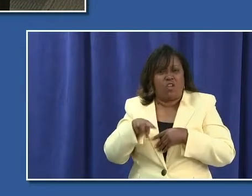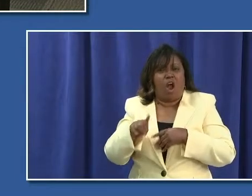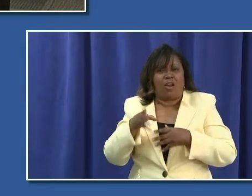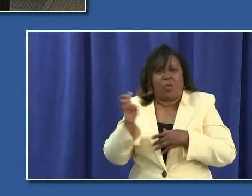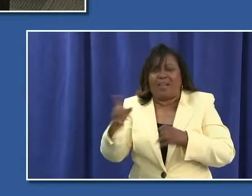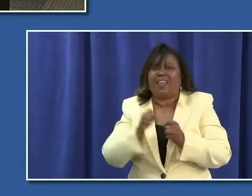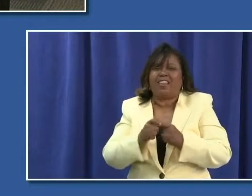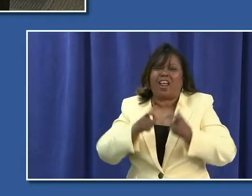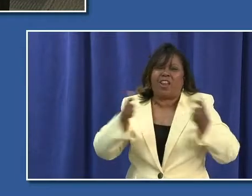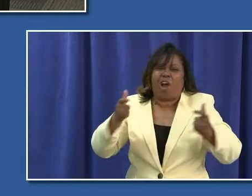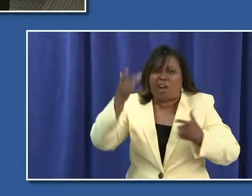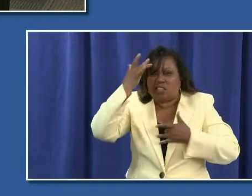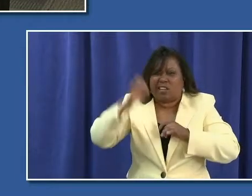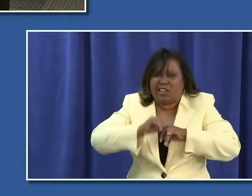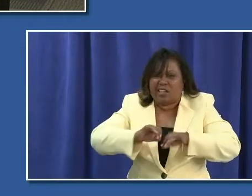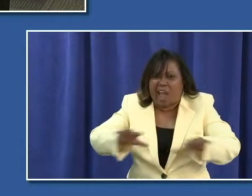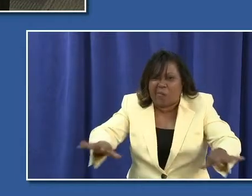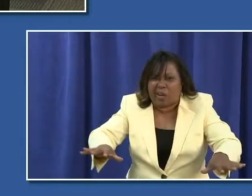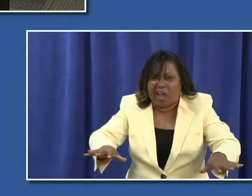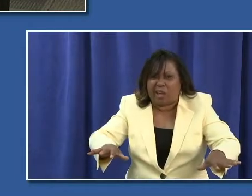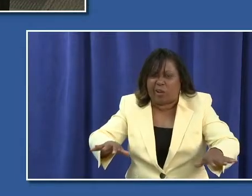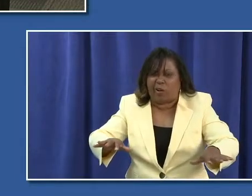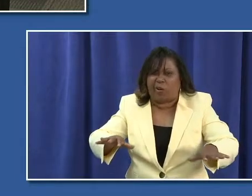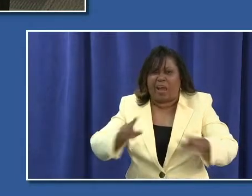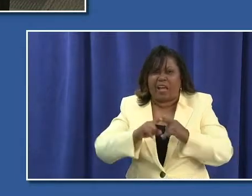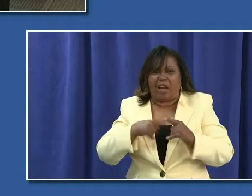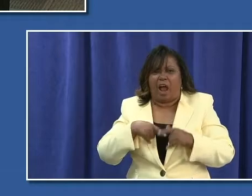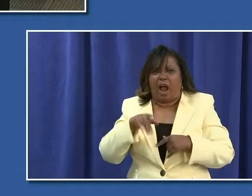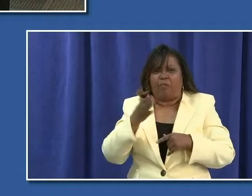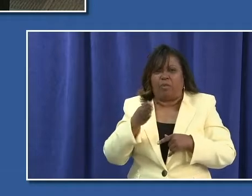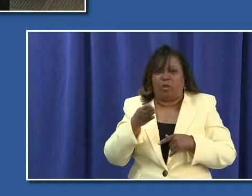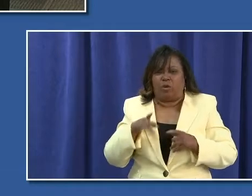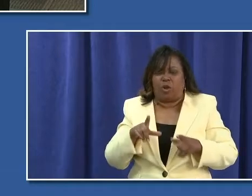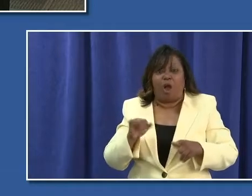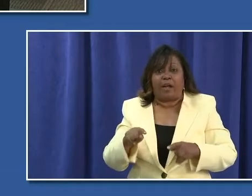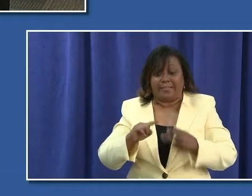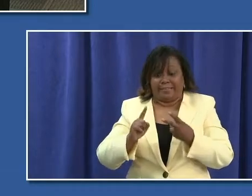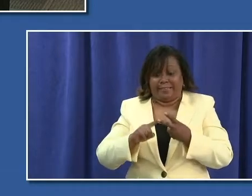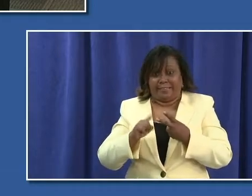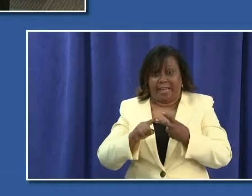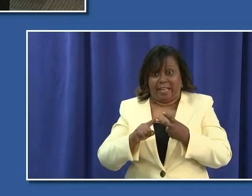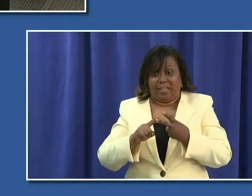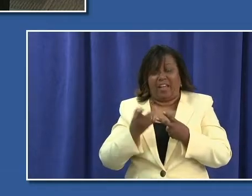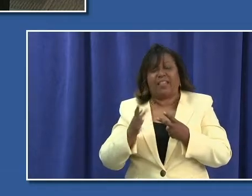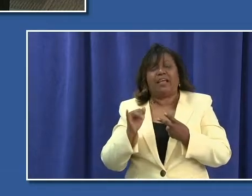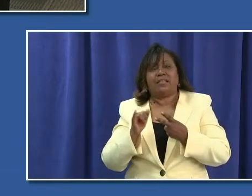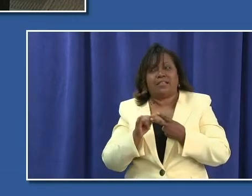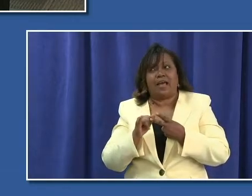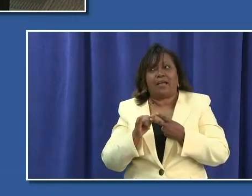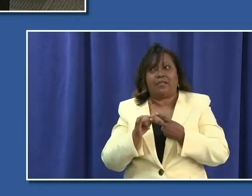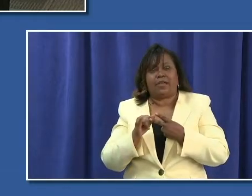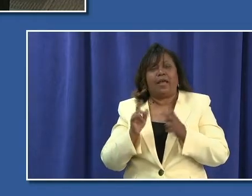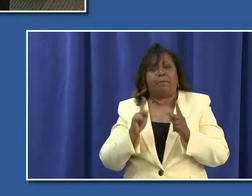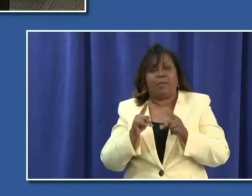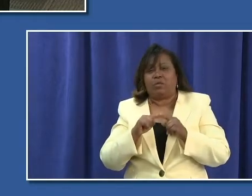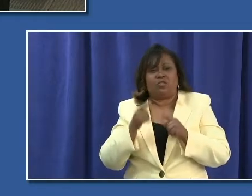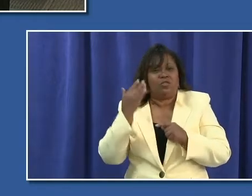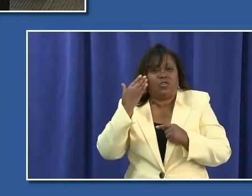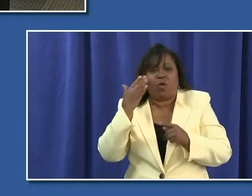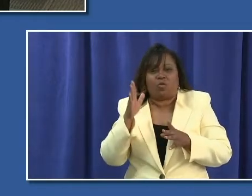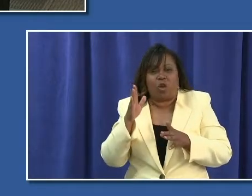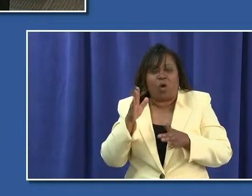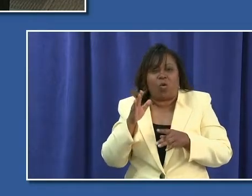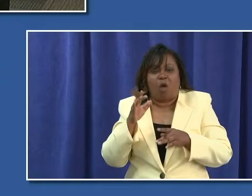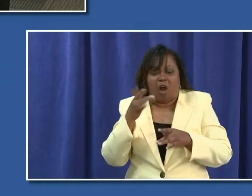is the largest contaminator for in our blue carts. Second are things that people don't know